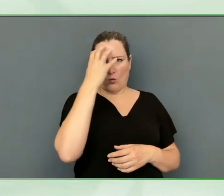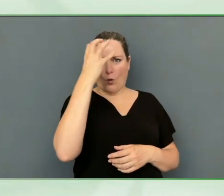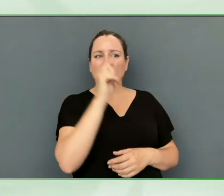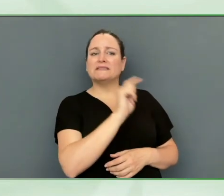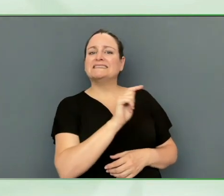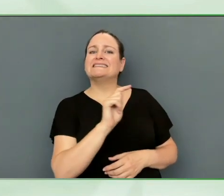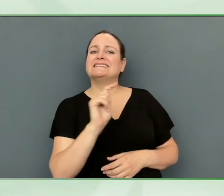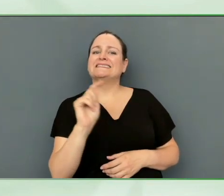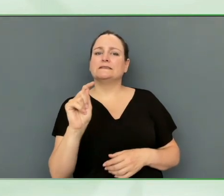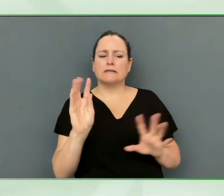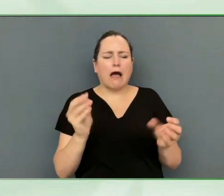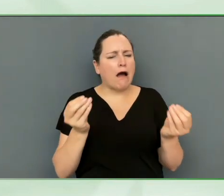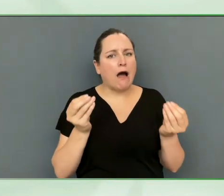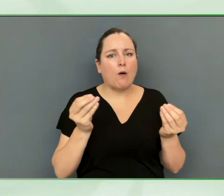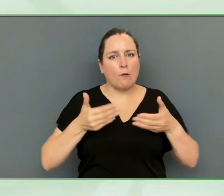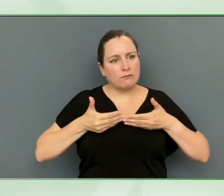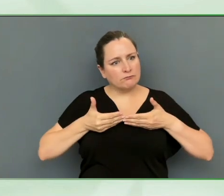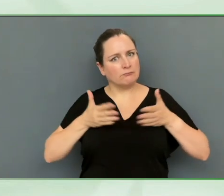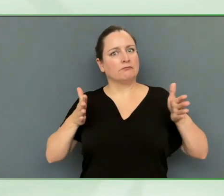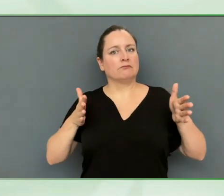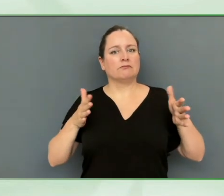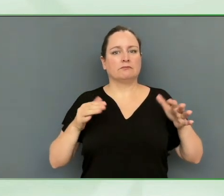and beyond just the baseline?